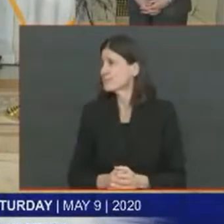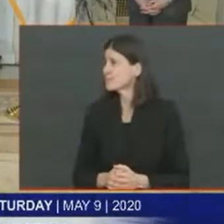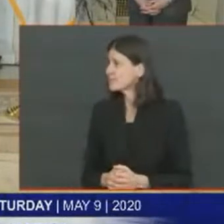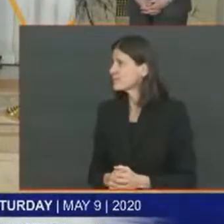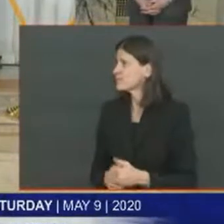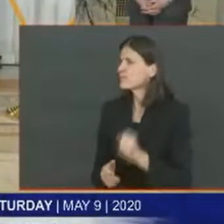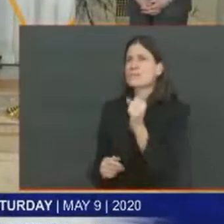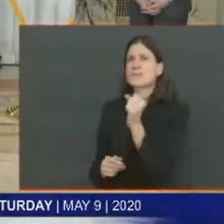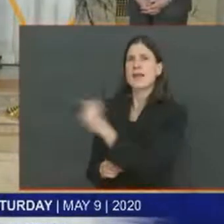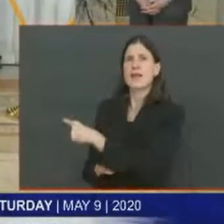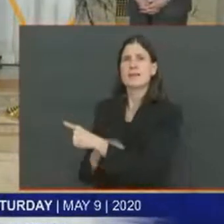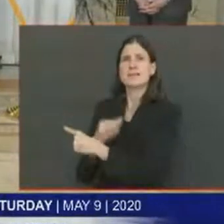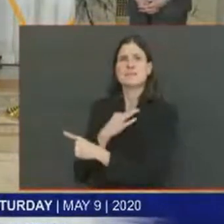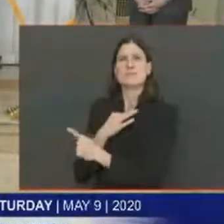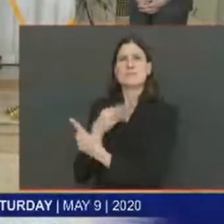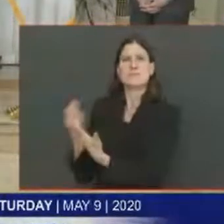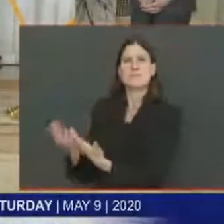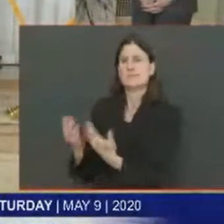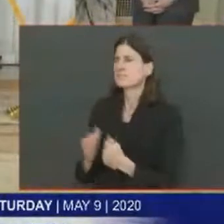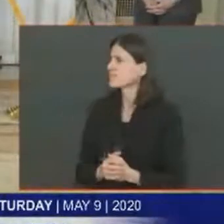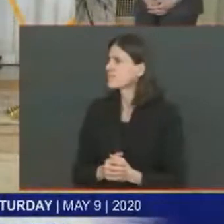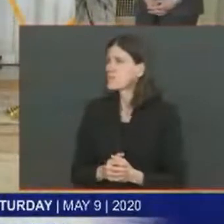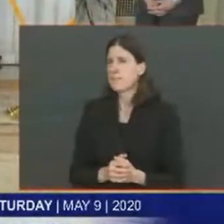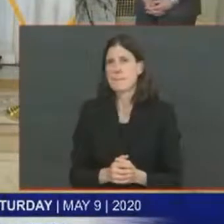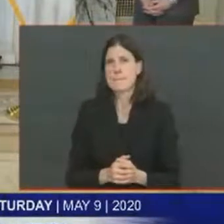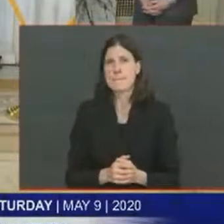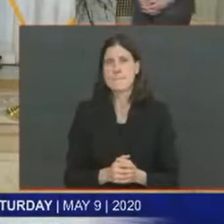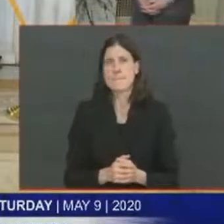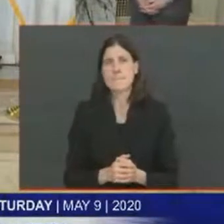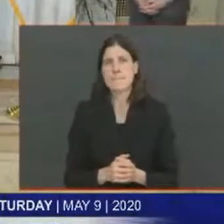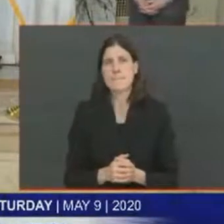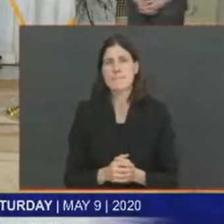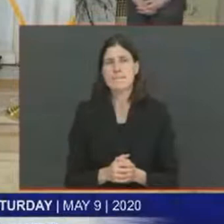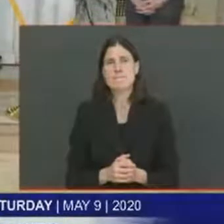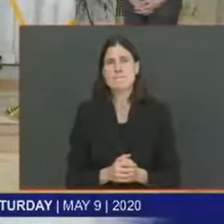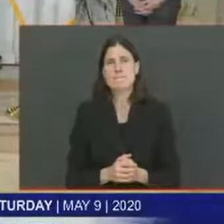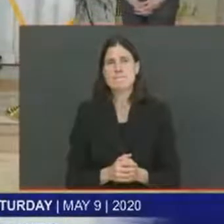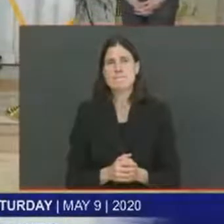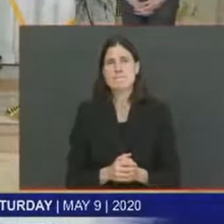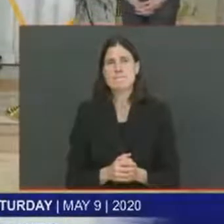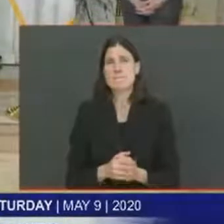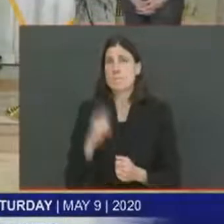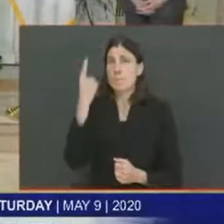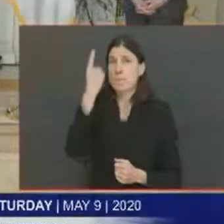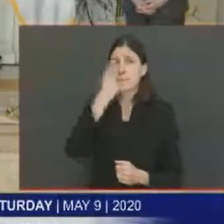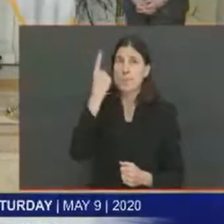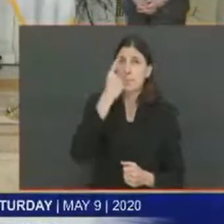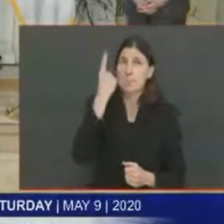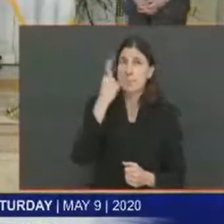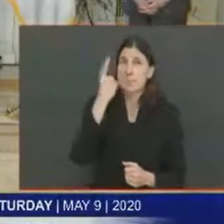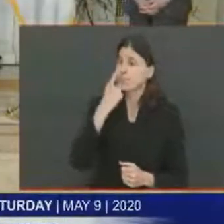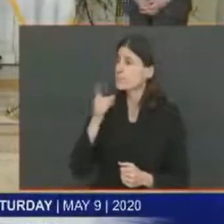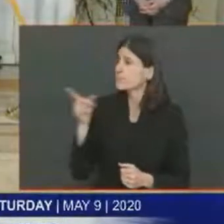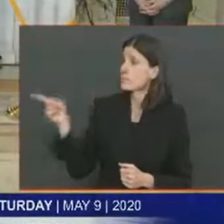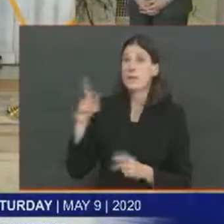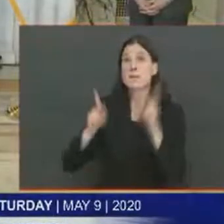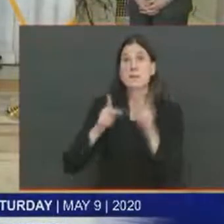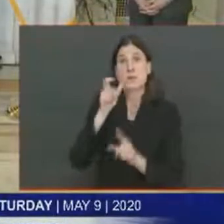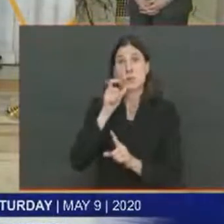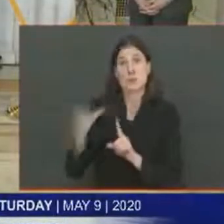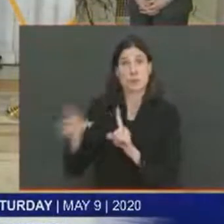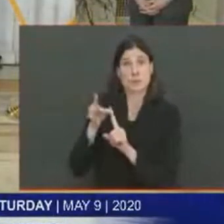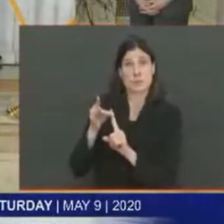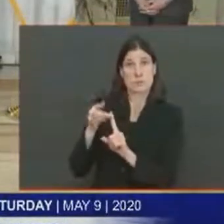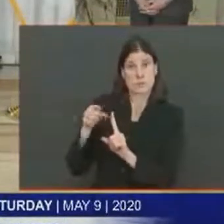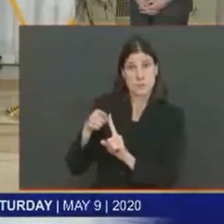Public's Radio. To what extent is there any sign of adverse long-term health consequences for the Rhode Islanders who